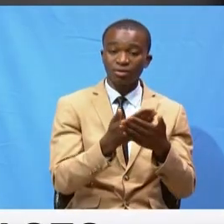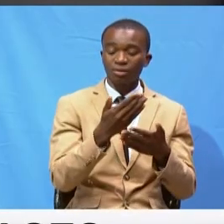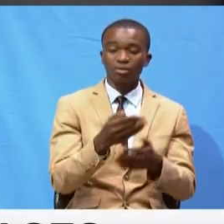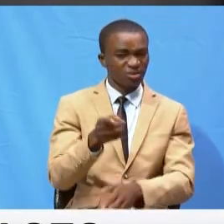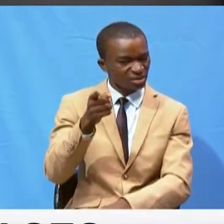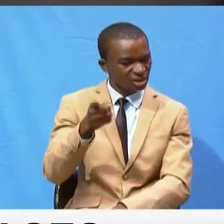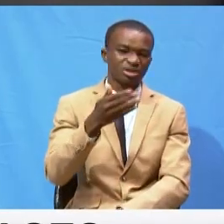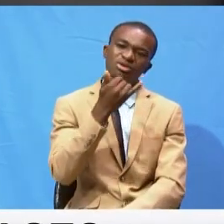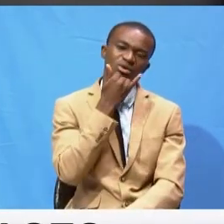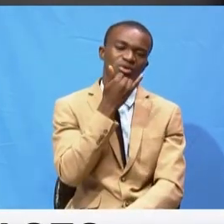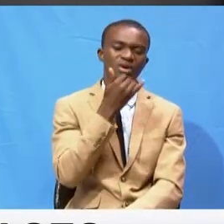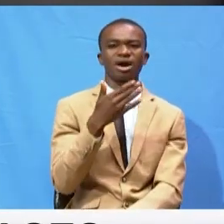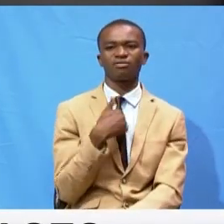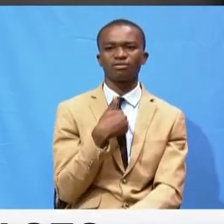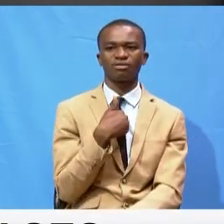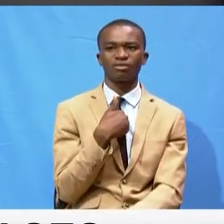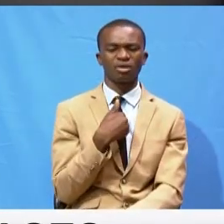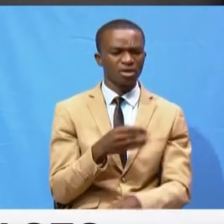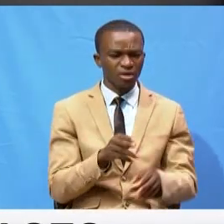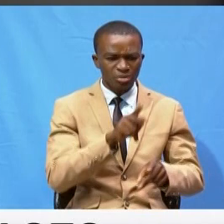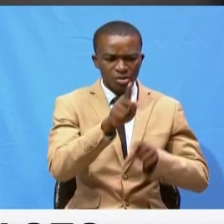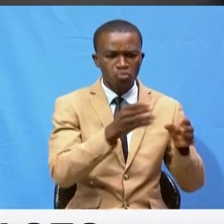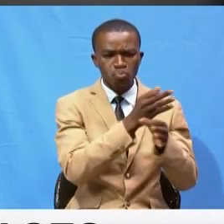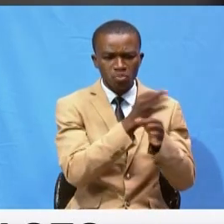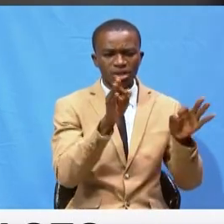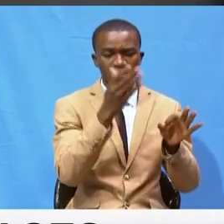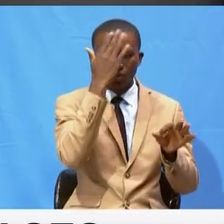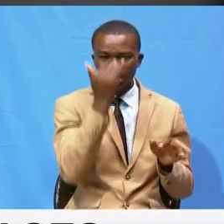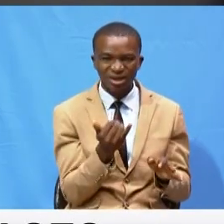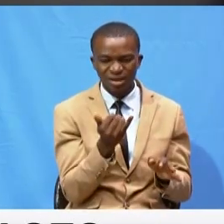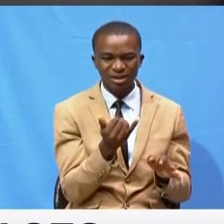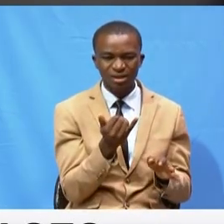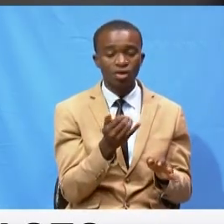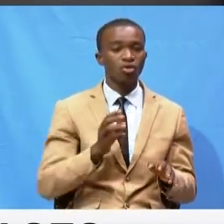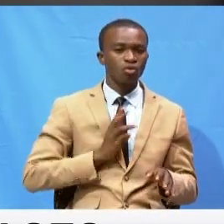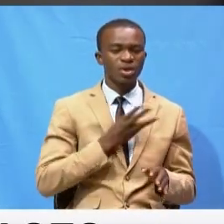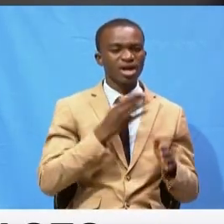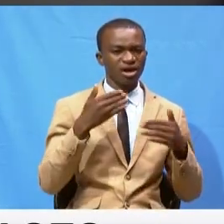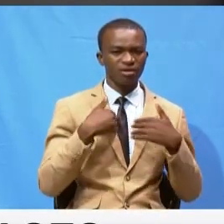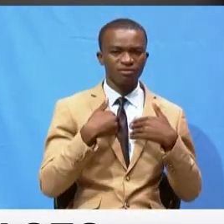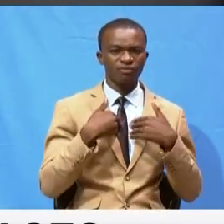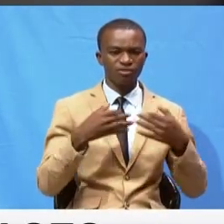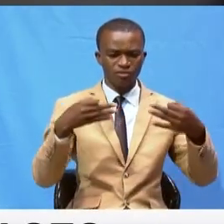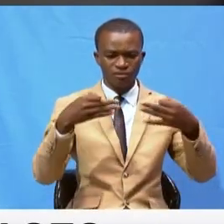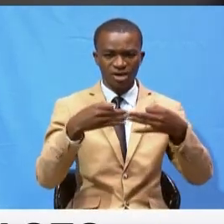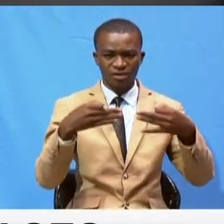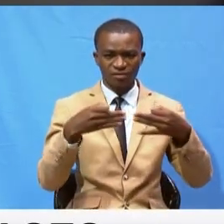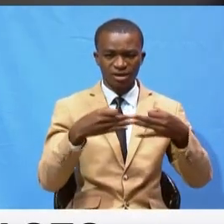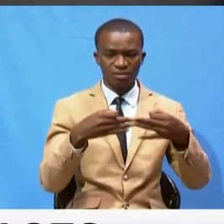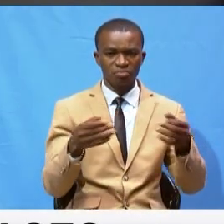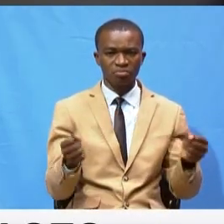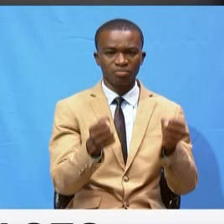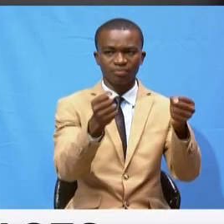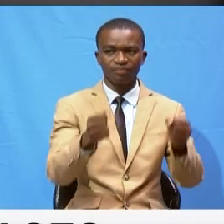why are people being acquitted? Why are others being convicted? It's because we have a fair system. And